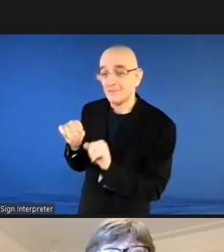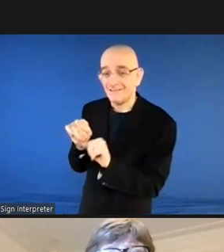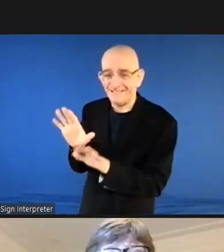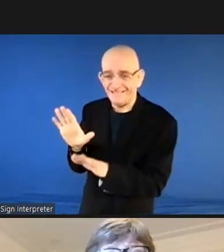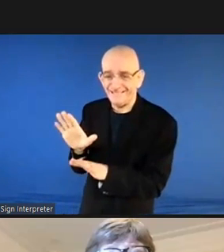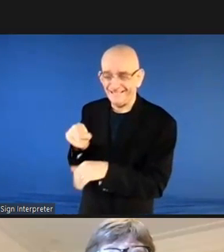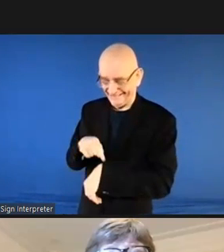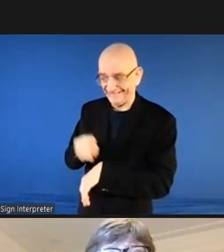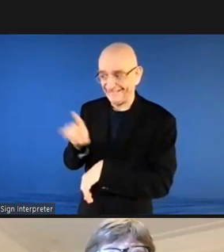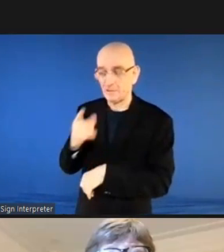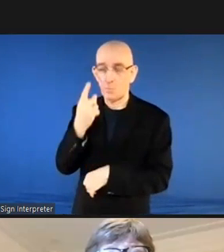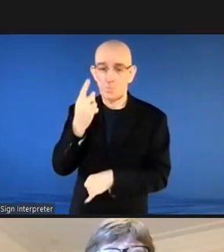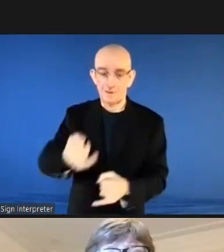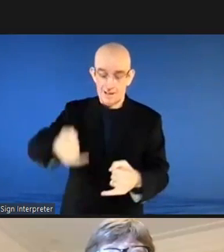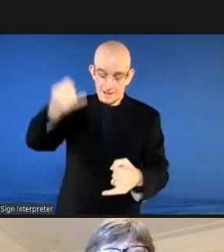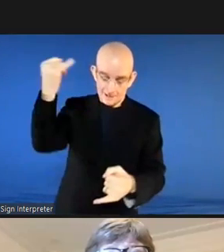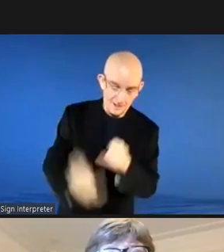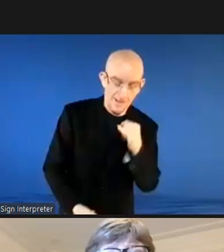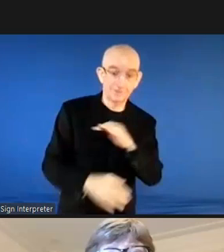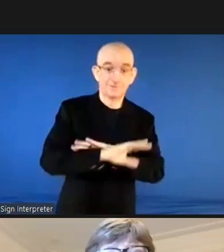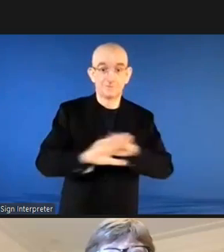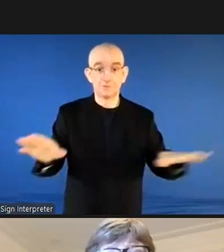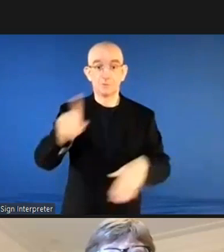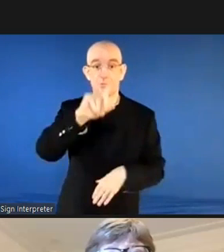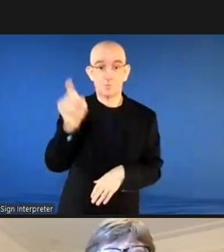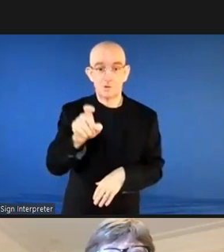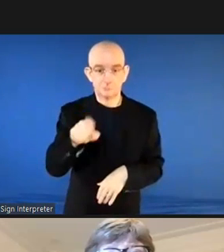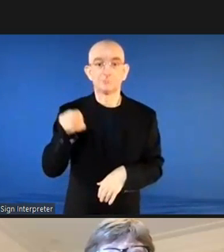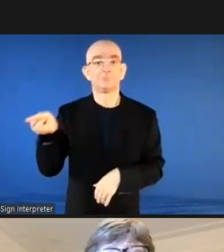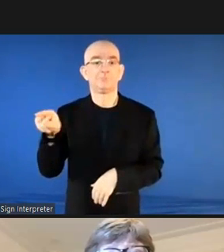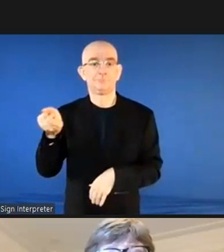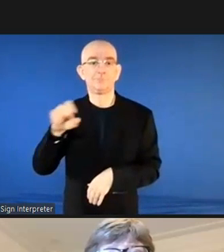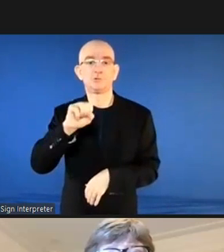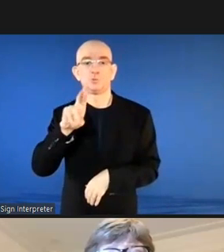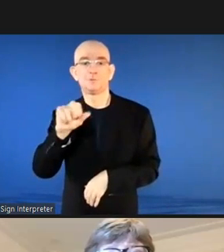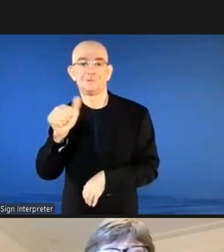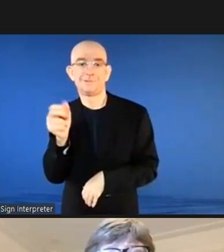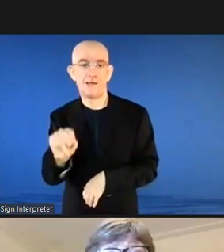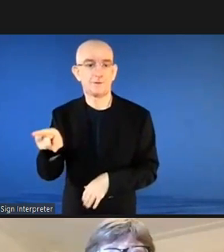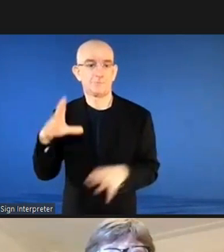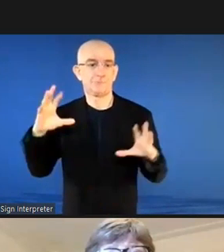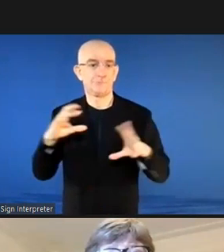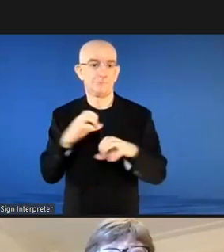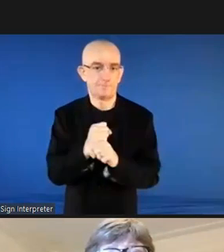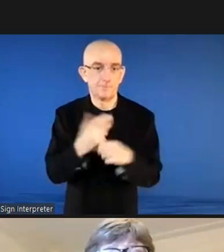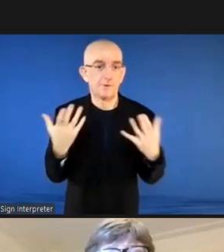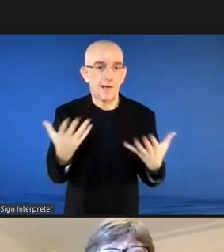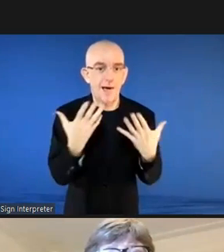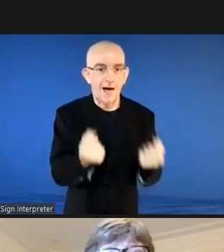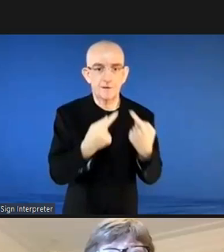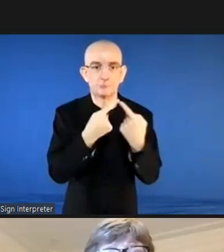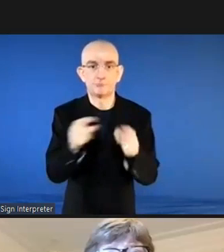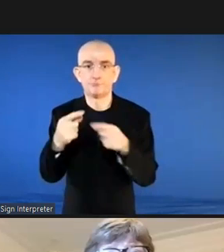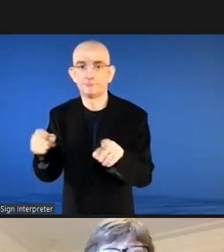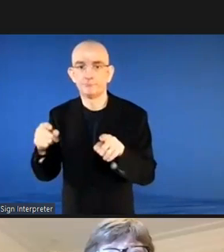Susan. We've got several international development agencies here today who don't specialise in deafness, but